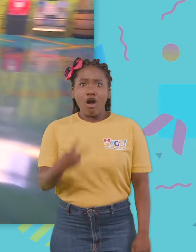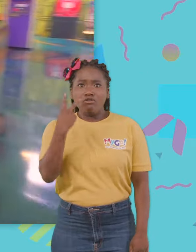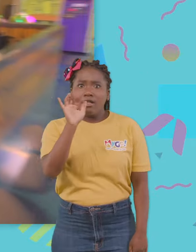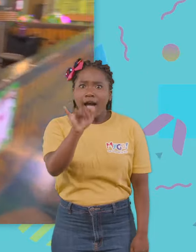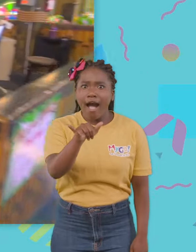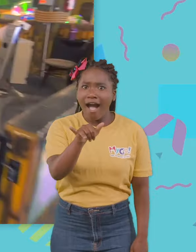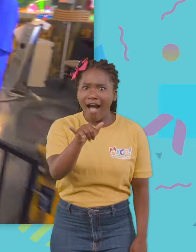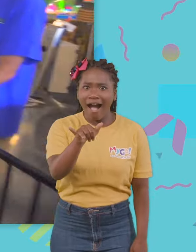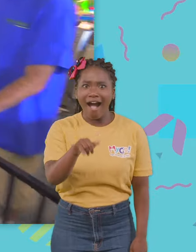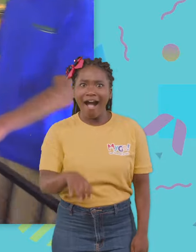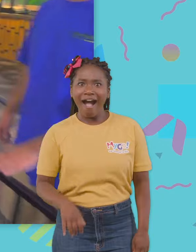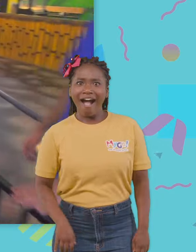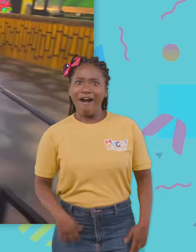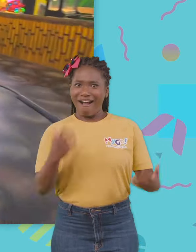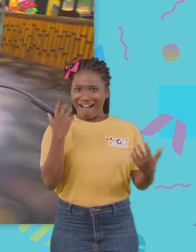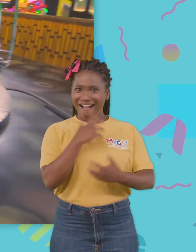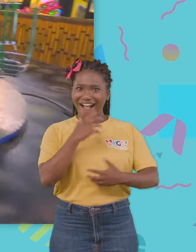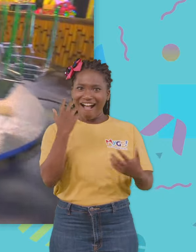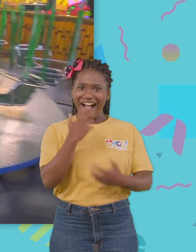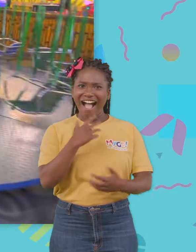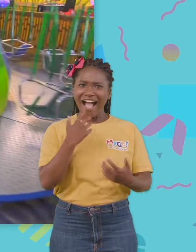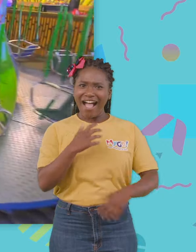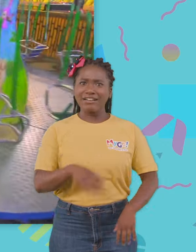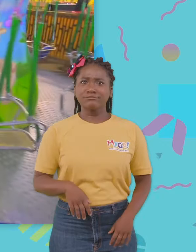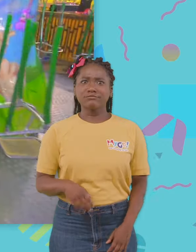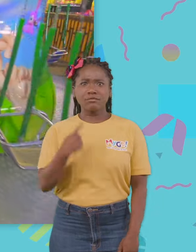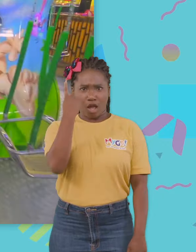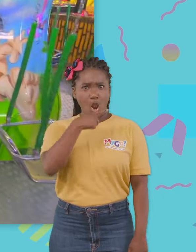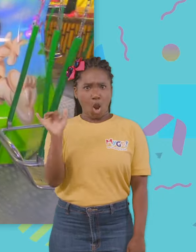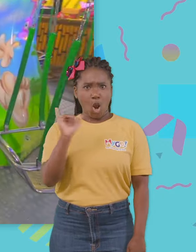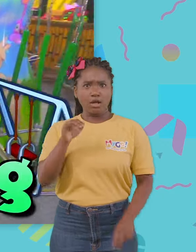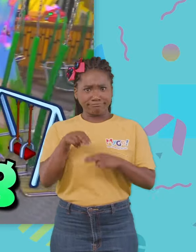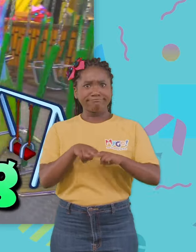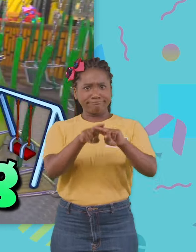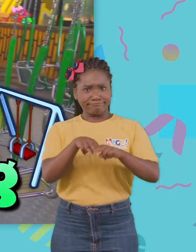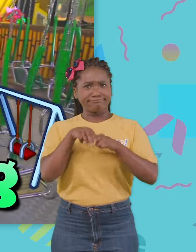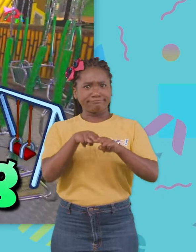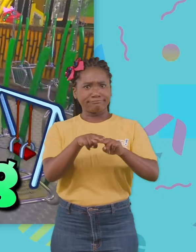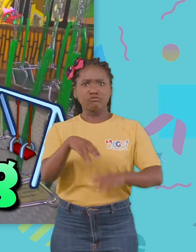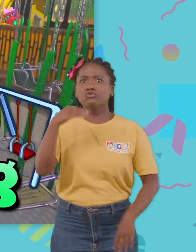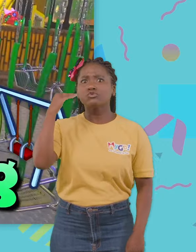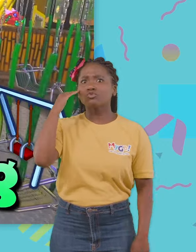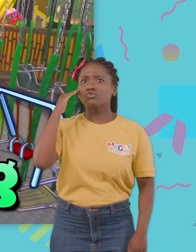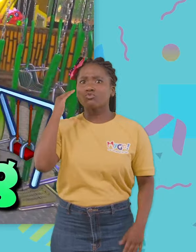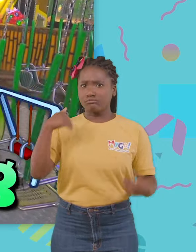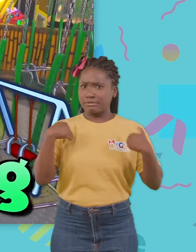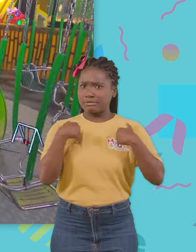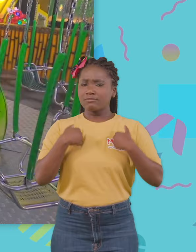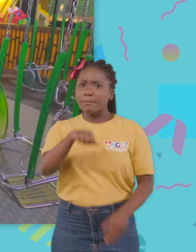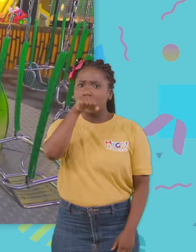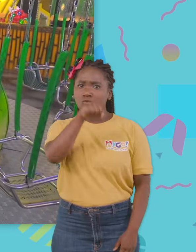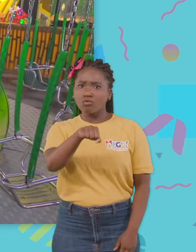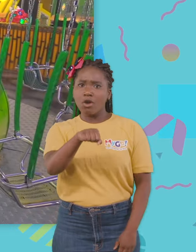Check this ride out. Thank you. Whoa. Hey, these look like swings. Do you know of an animal